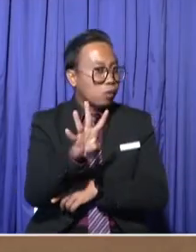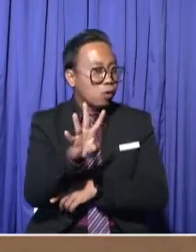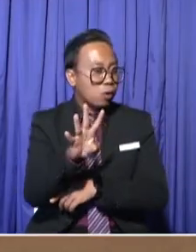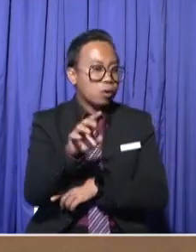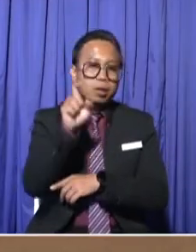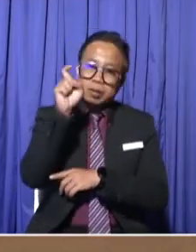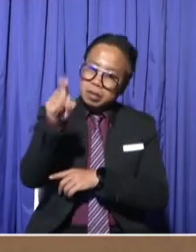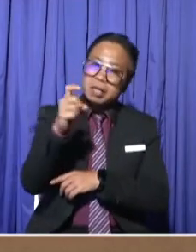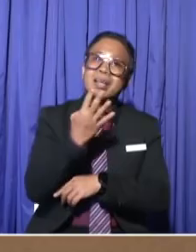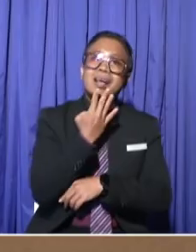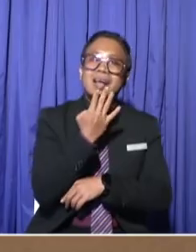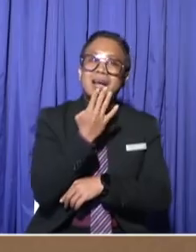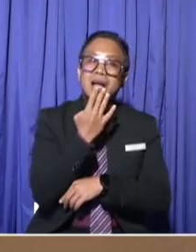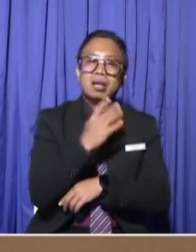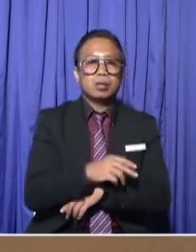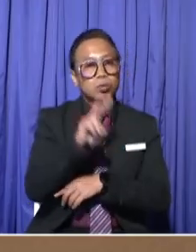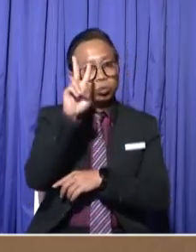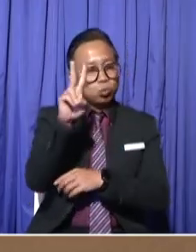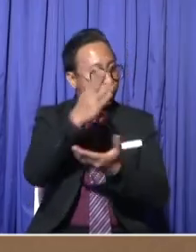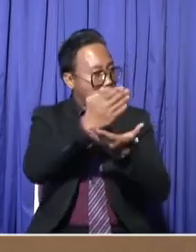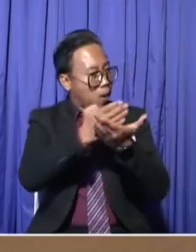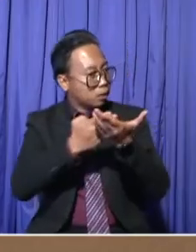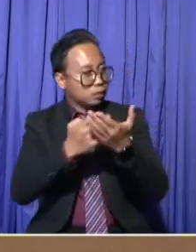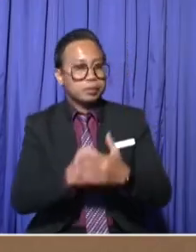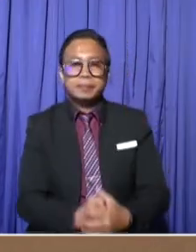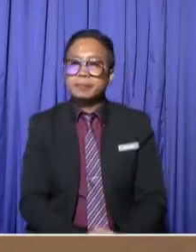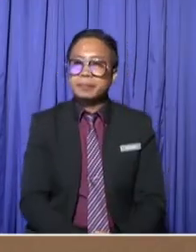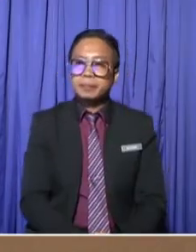you need to color 2 parts.